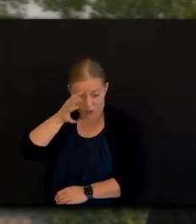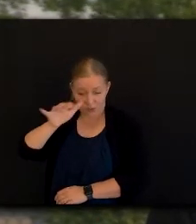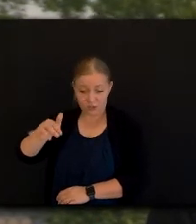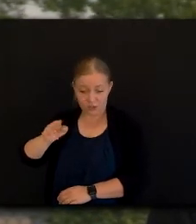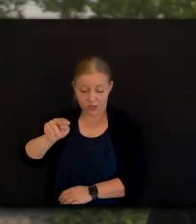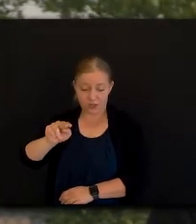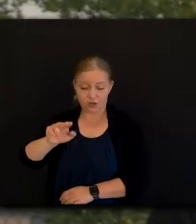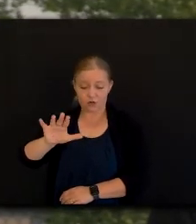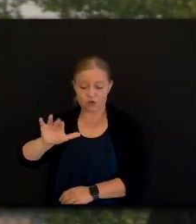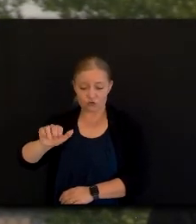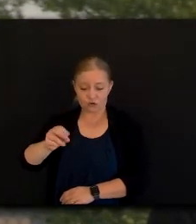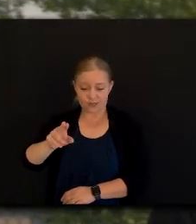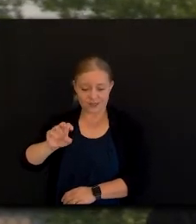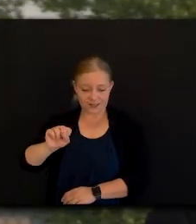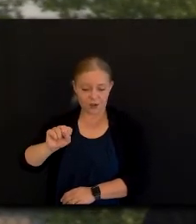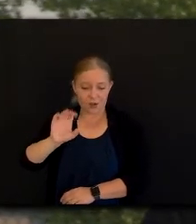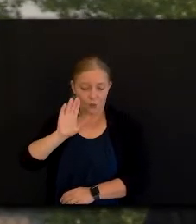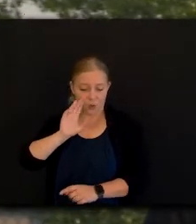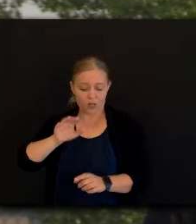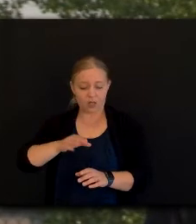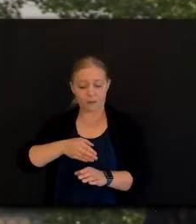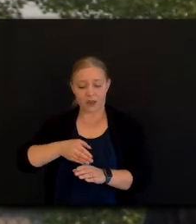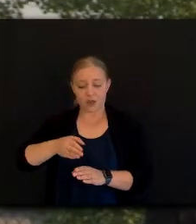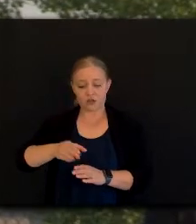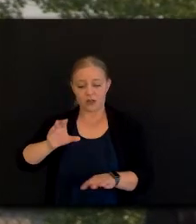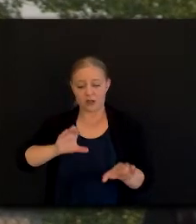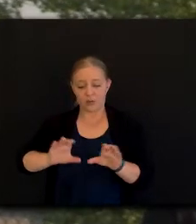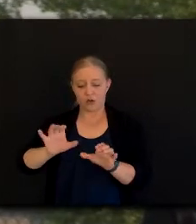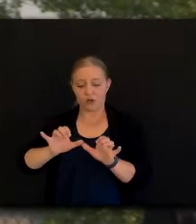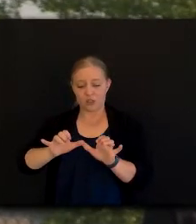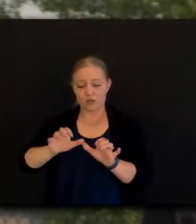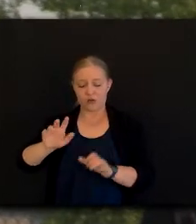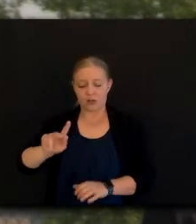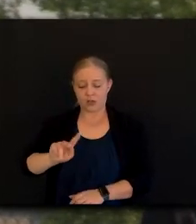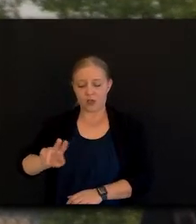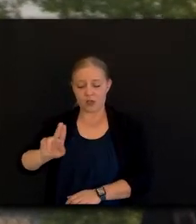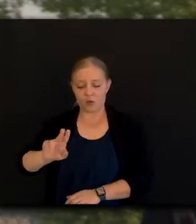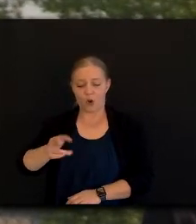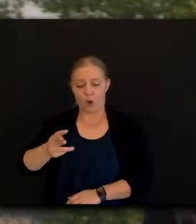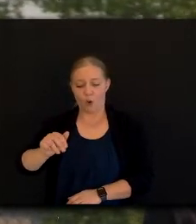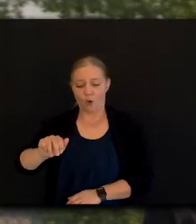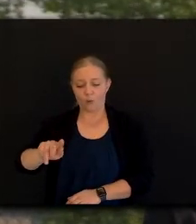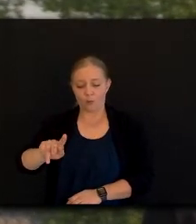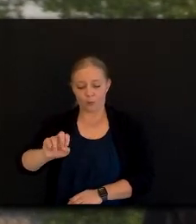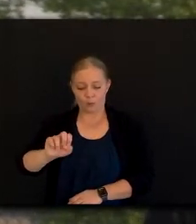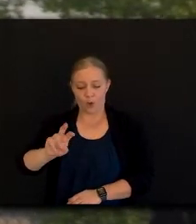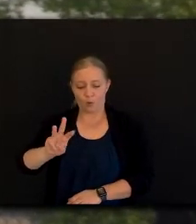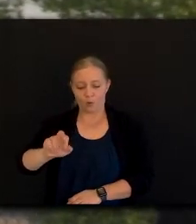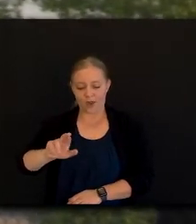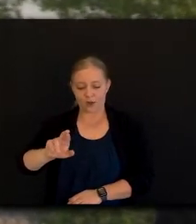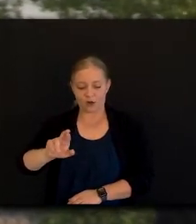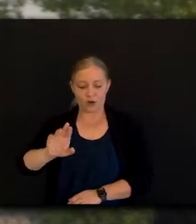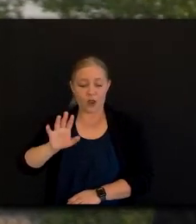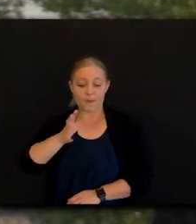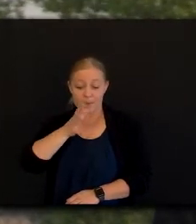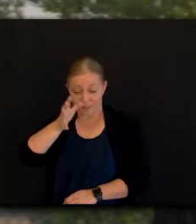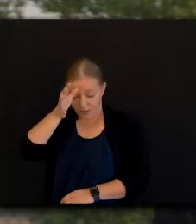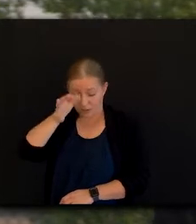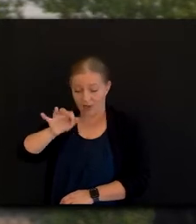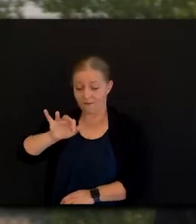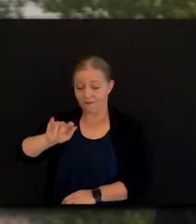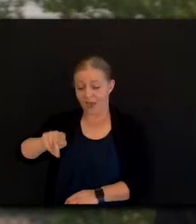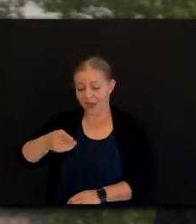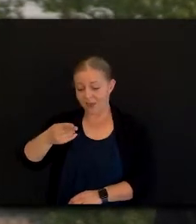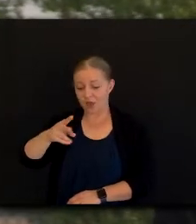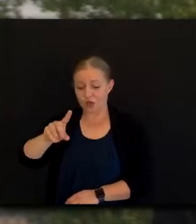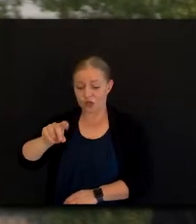Kansas. Hope Wagner. Hope's parents are Faith and Donovan Wagner. Hope will major in engineering at the University